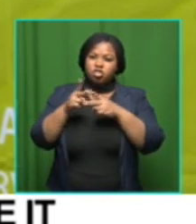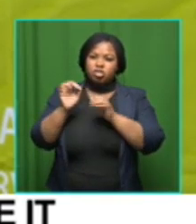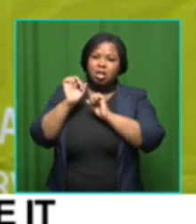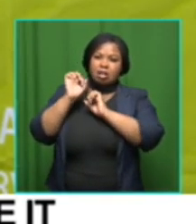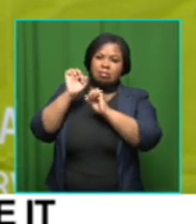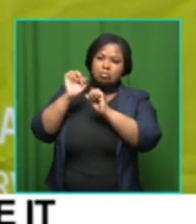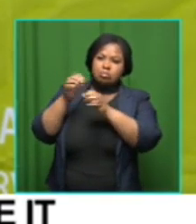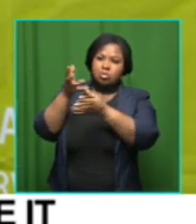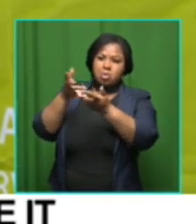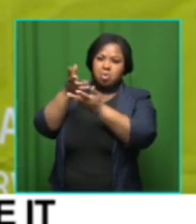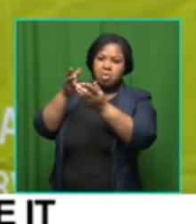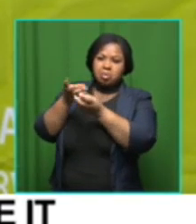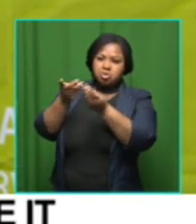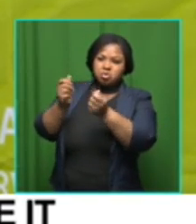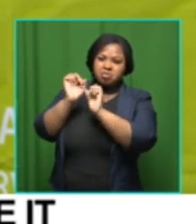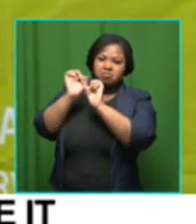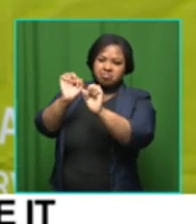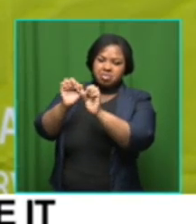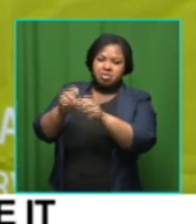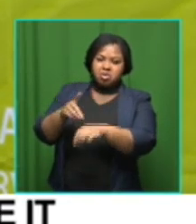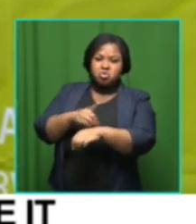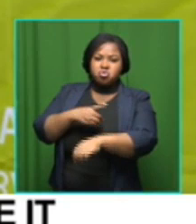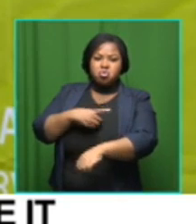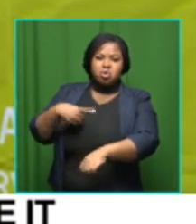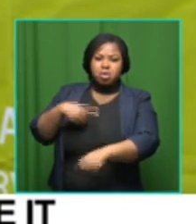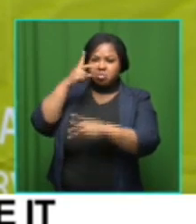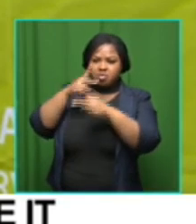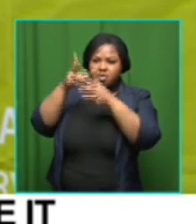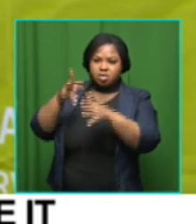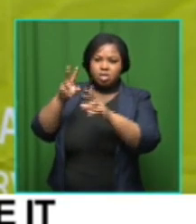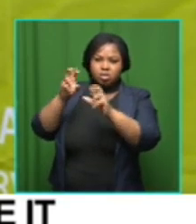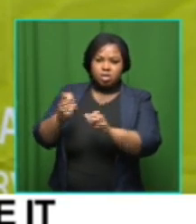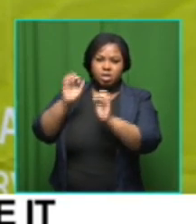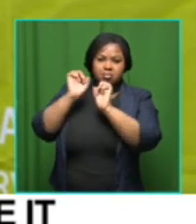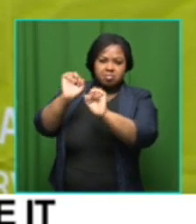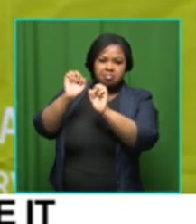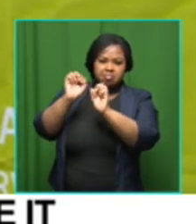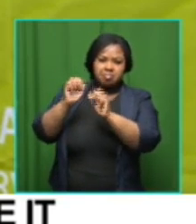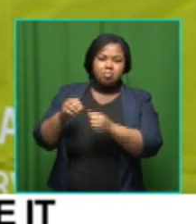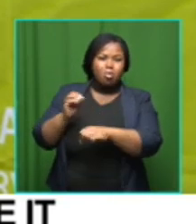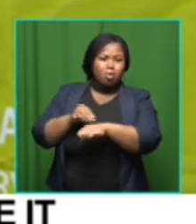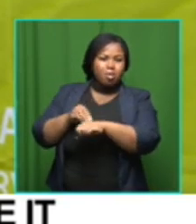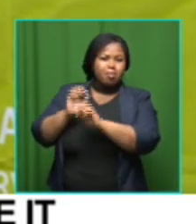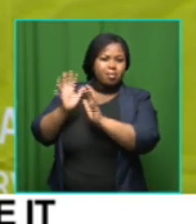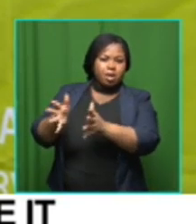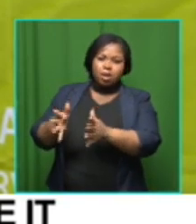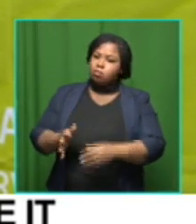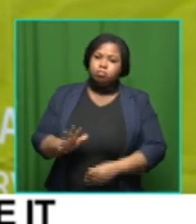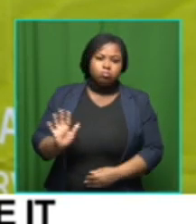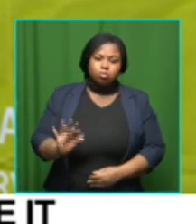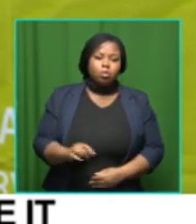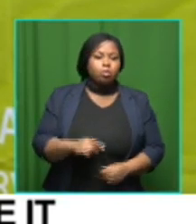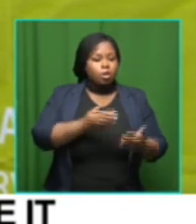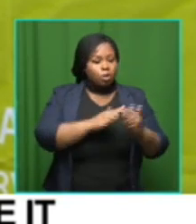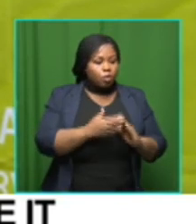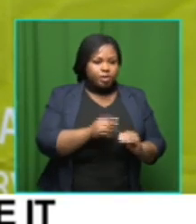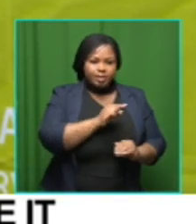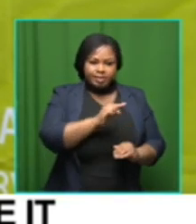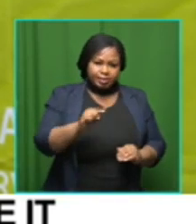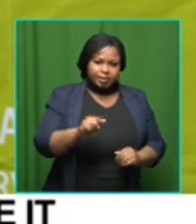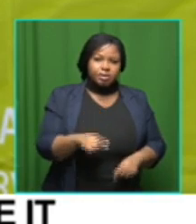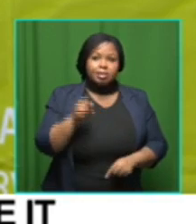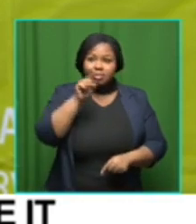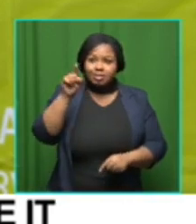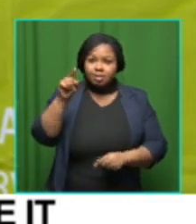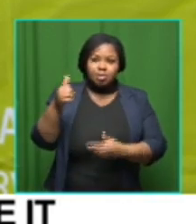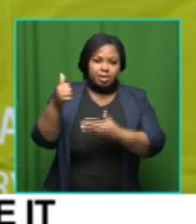It's no longer a fight of the doctors and the professors and the researchers. It's the fight of the community. For them to be able to deal with the fight, they